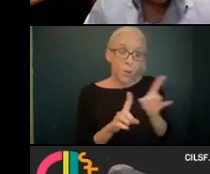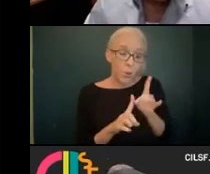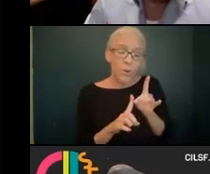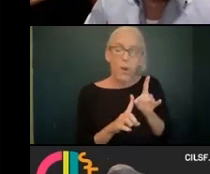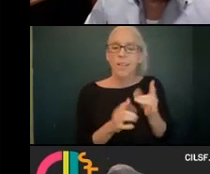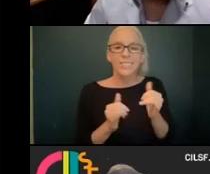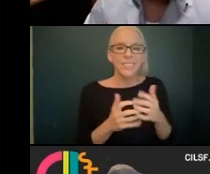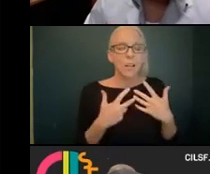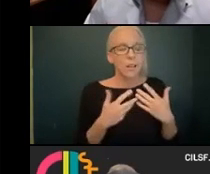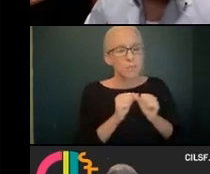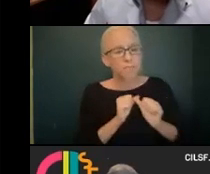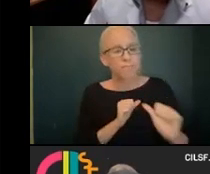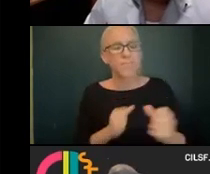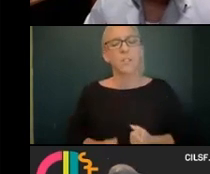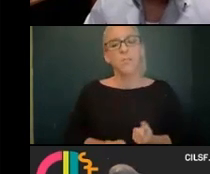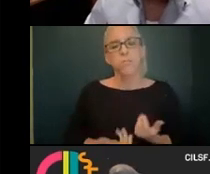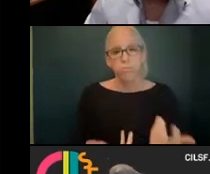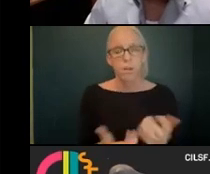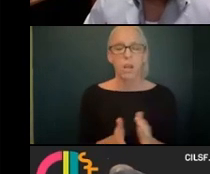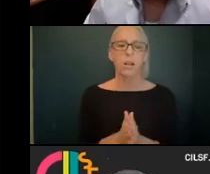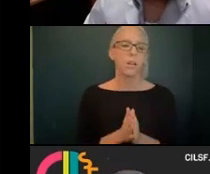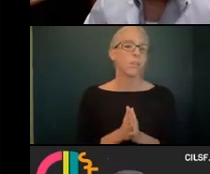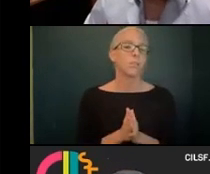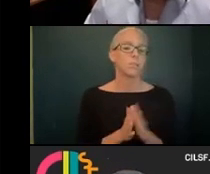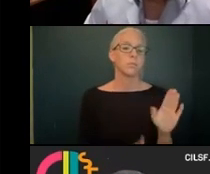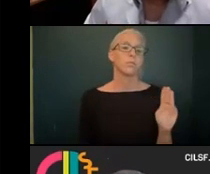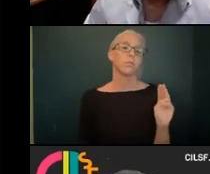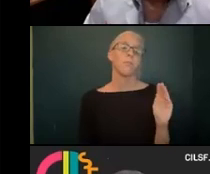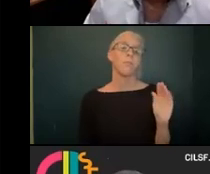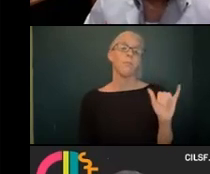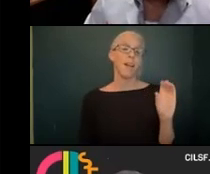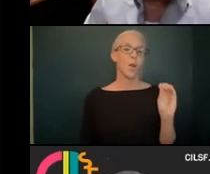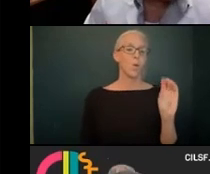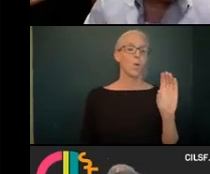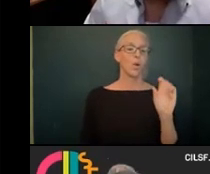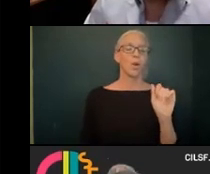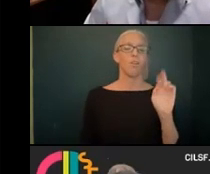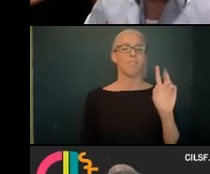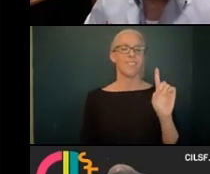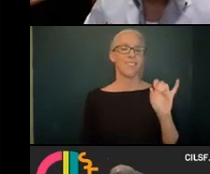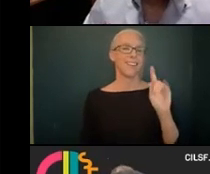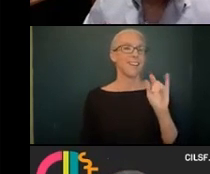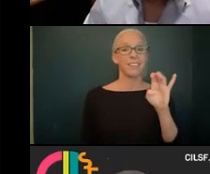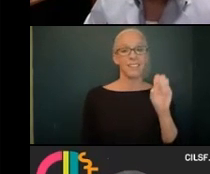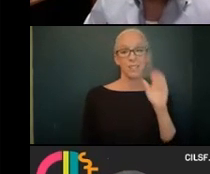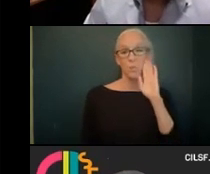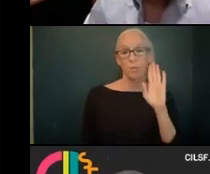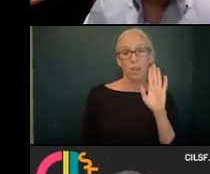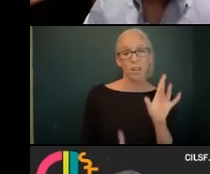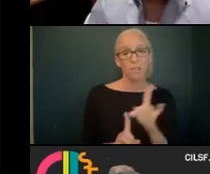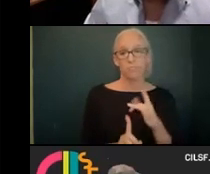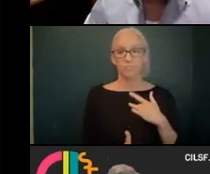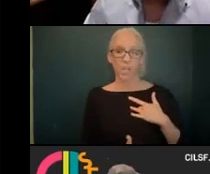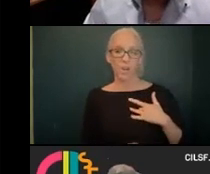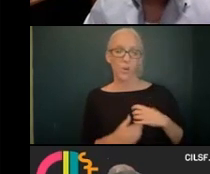handle on. The effects of the heart of COVID, I mentioned myocarditis is one example. People with COVID that will get this, and some people seem to